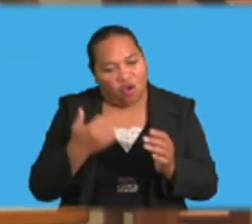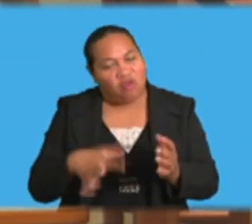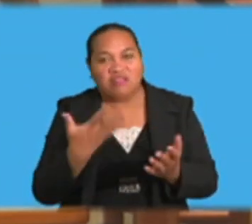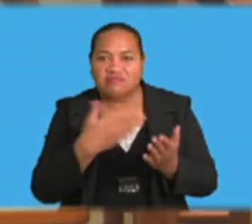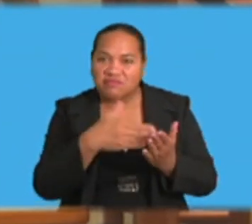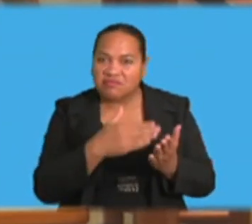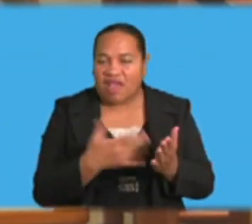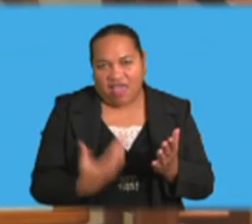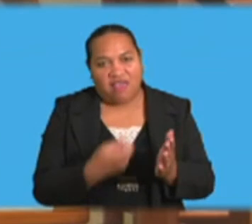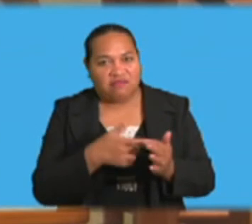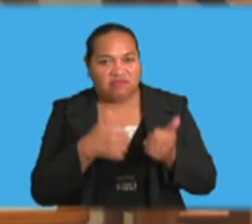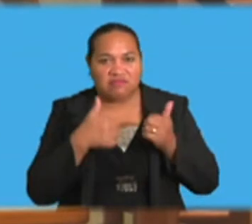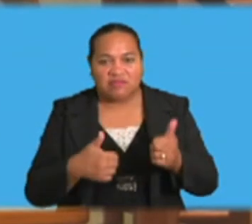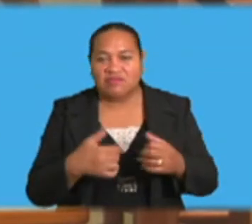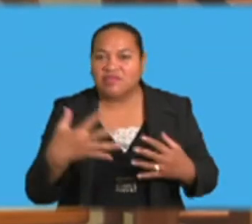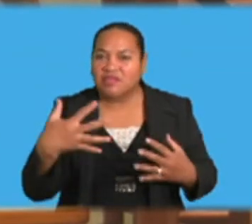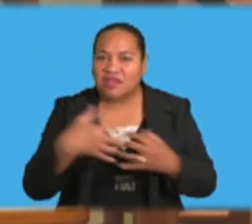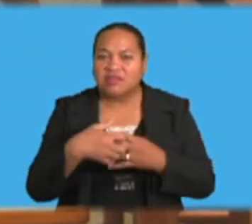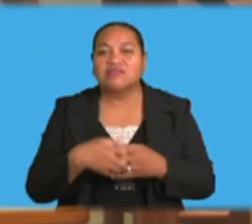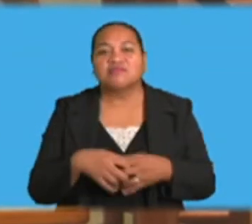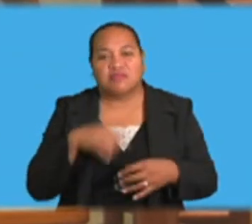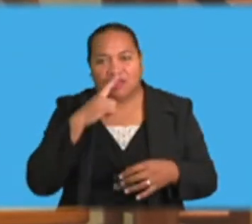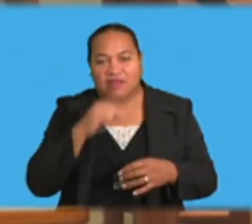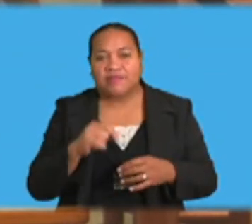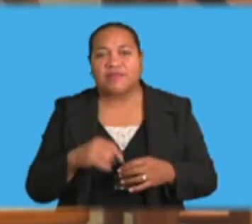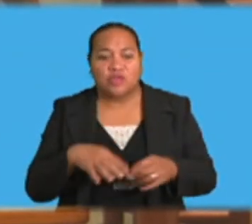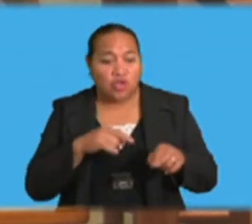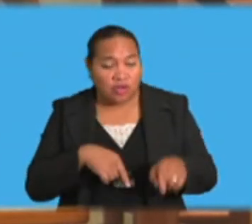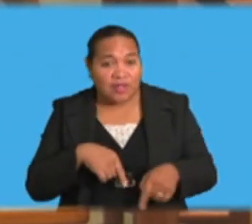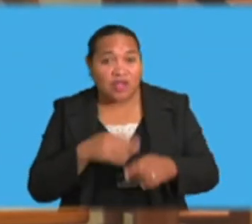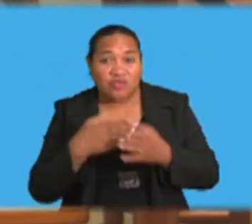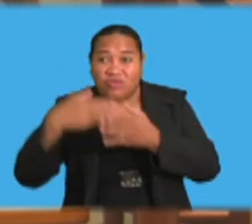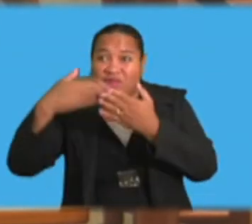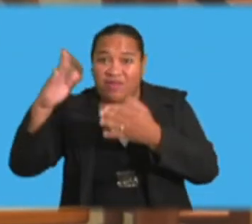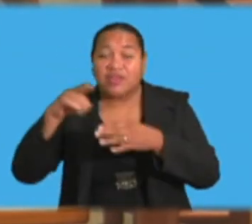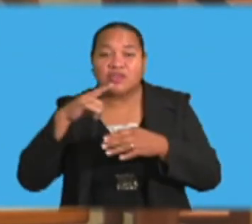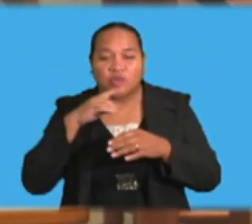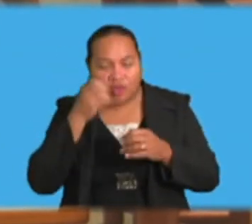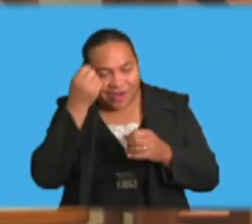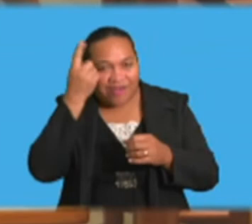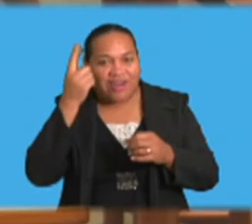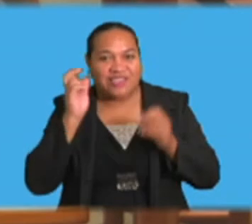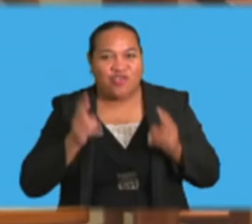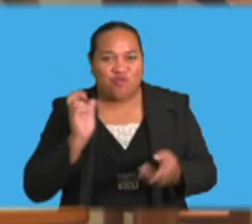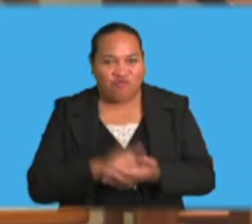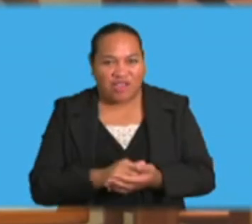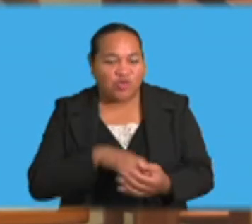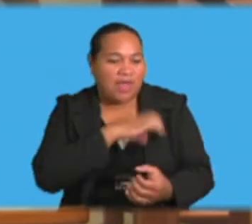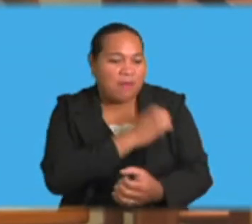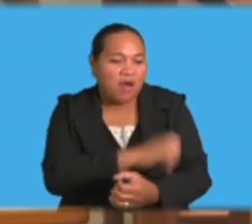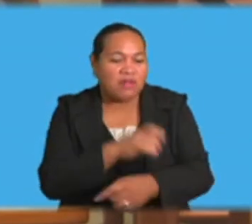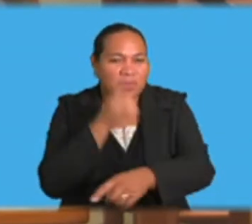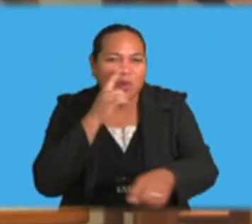place. Ratification promotes greater realization of human rights with the potential to empower the disadvantaged